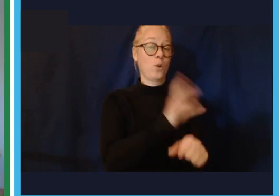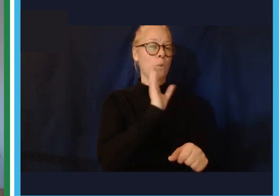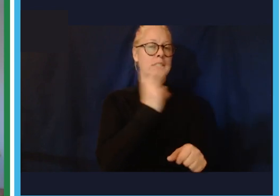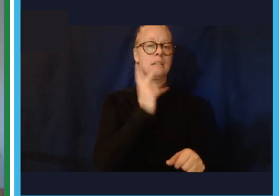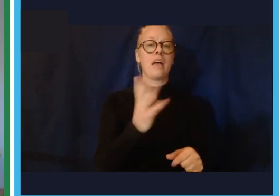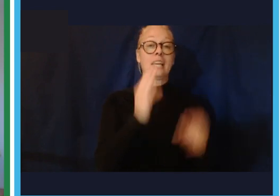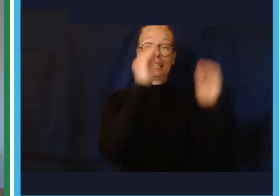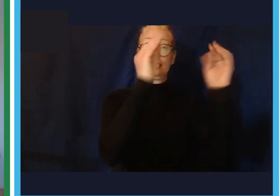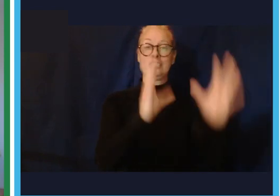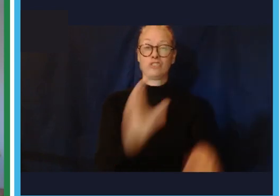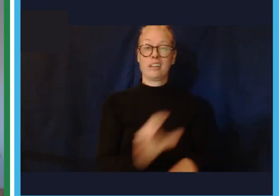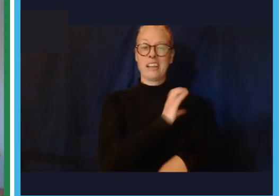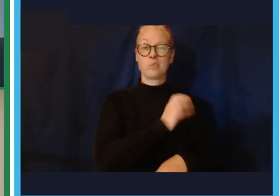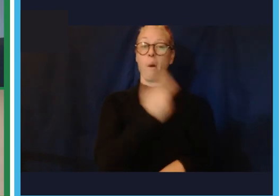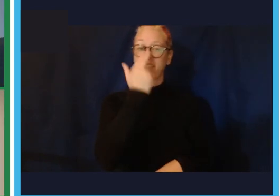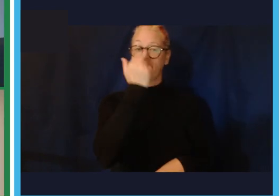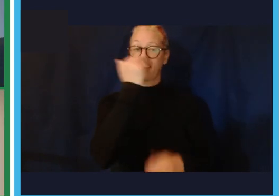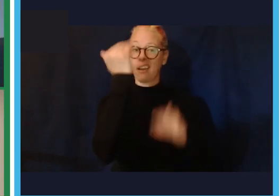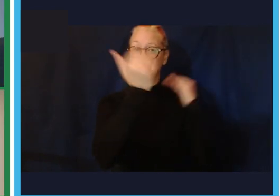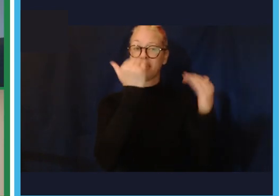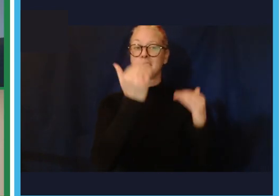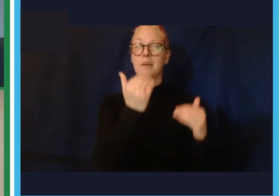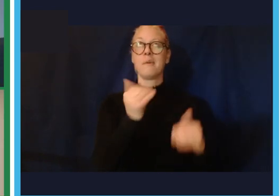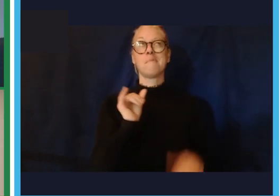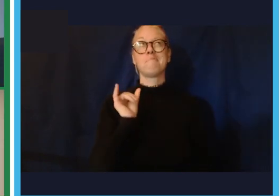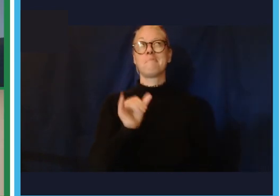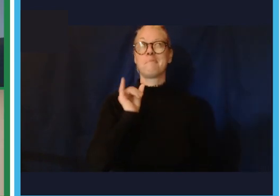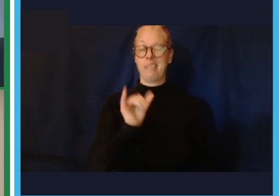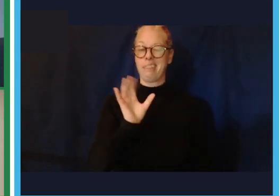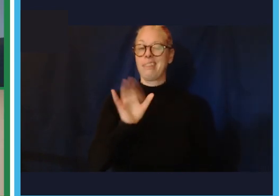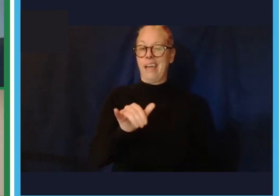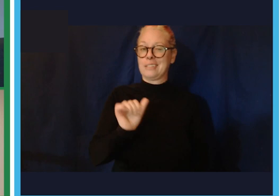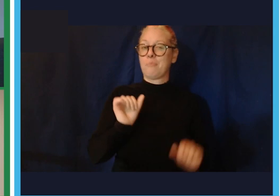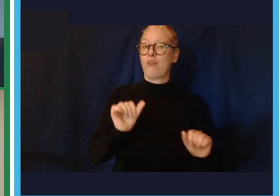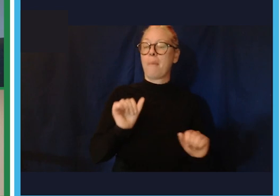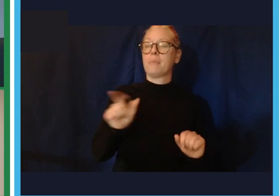Graham, what about you? What's your favorite genre to write for?